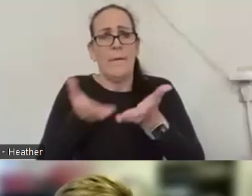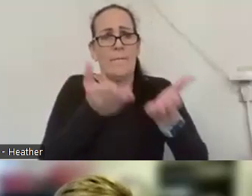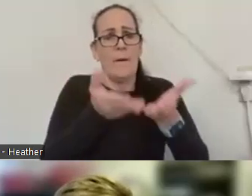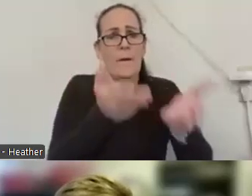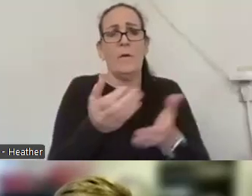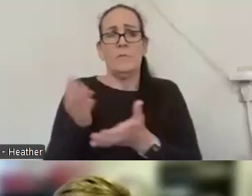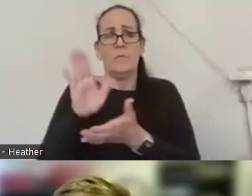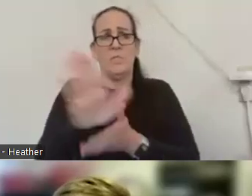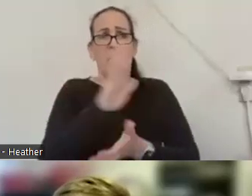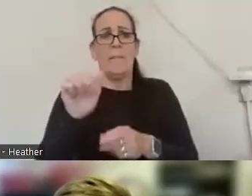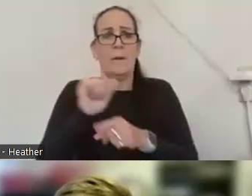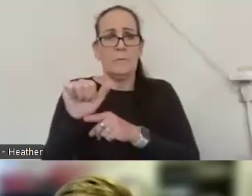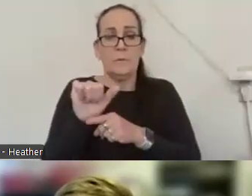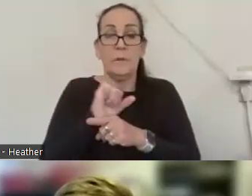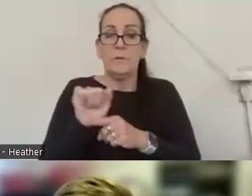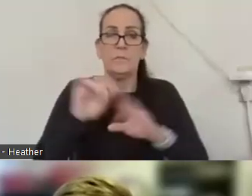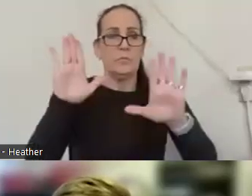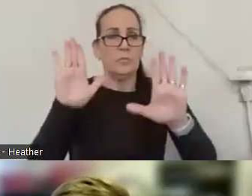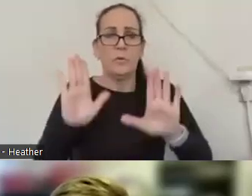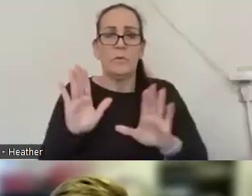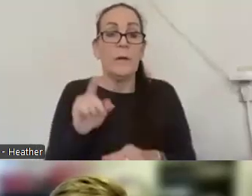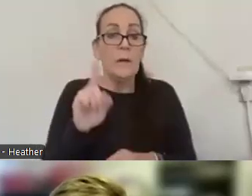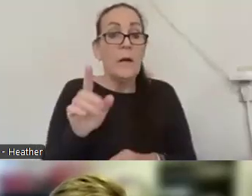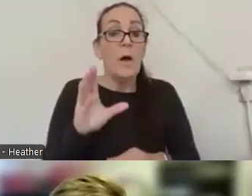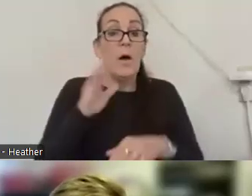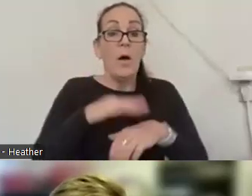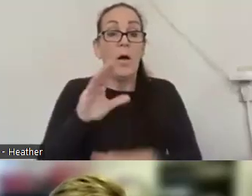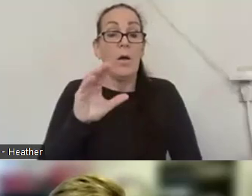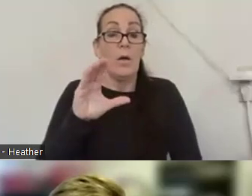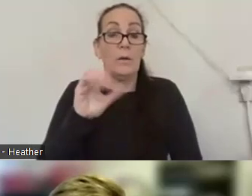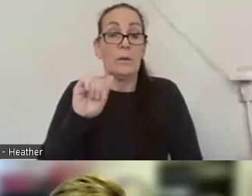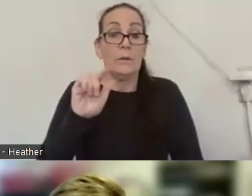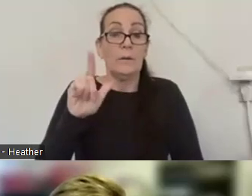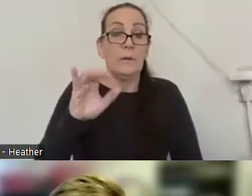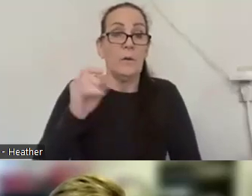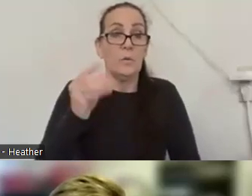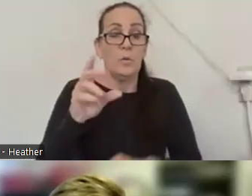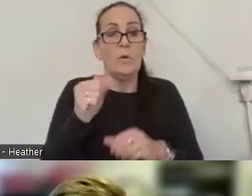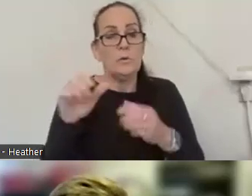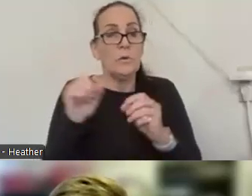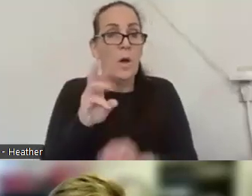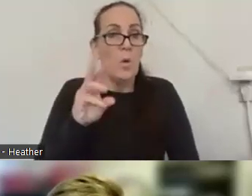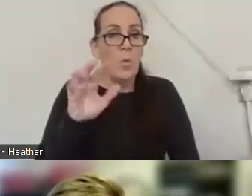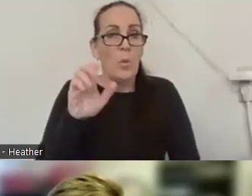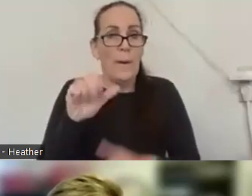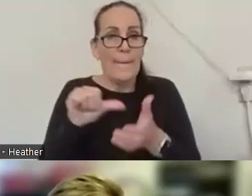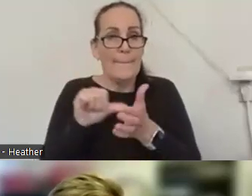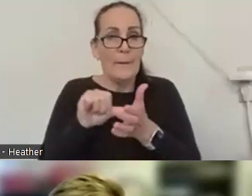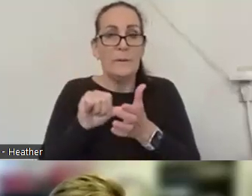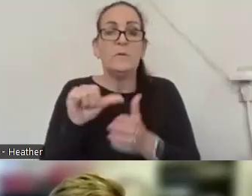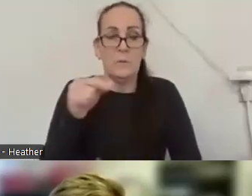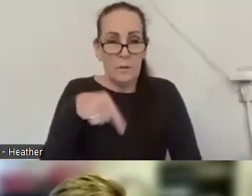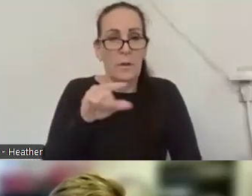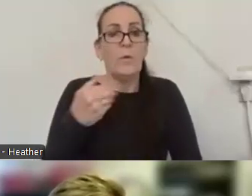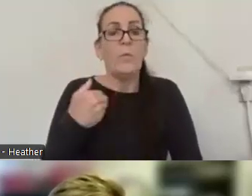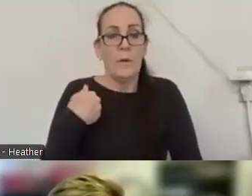on our CDA CalGrow's website, we actually have some of those trainings still posted and hosted for anybody to access.